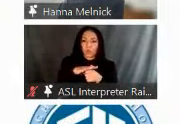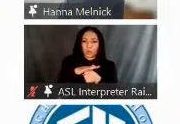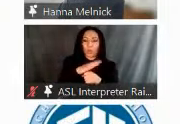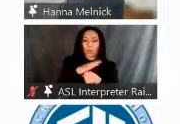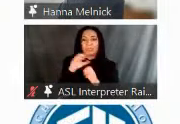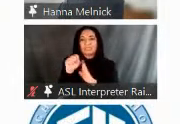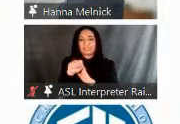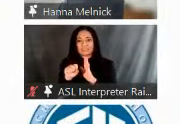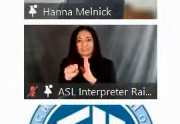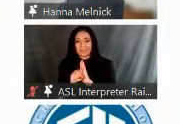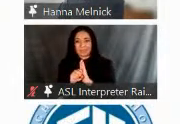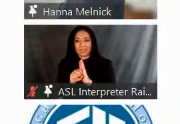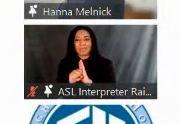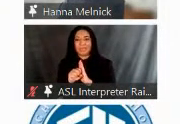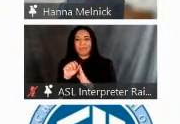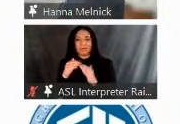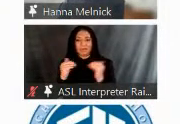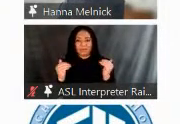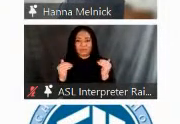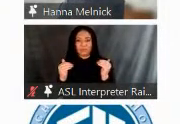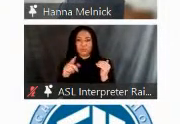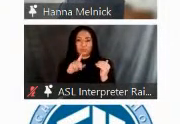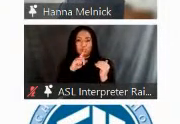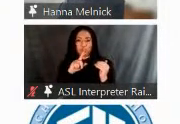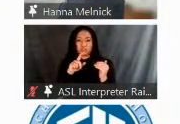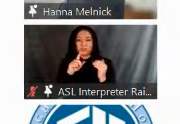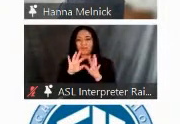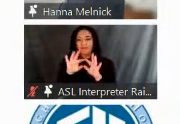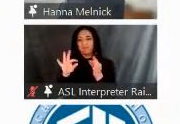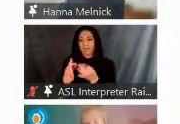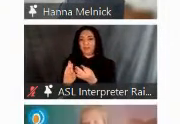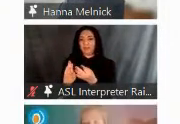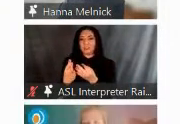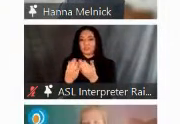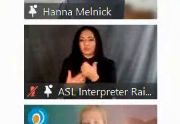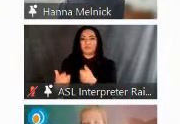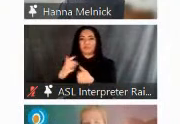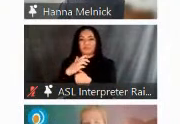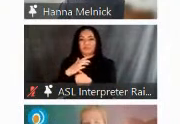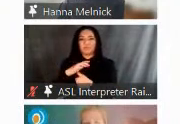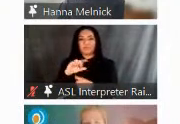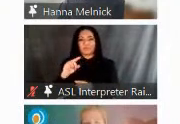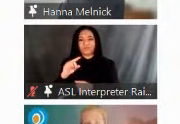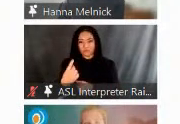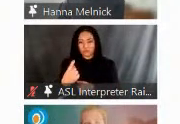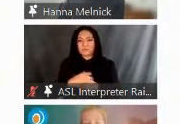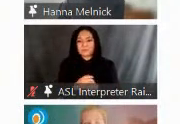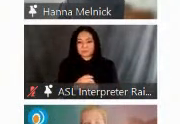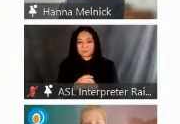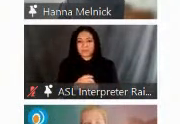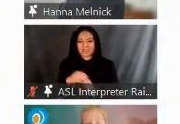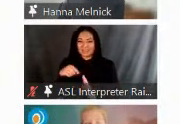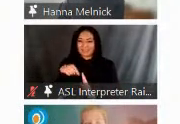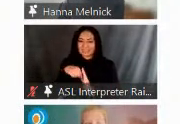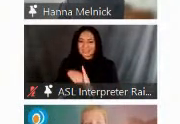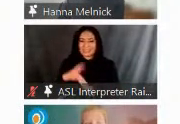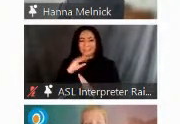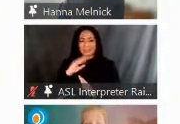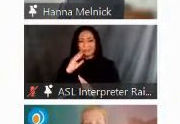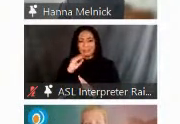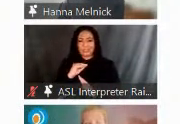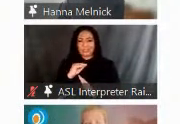ensure policies put families first. They have deep expertise in a number of areas that the work group will be